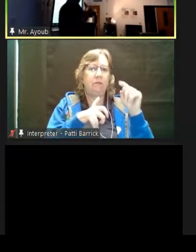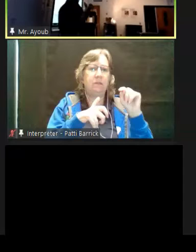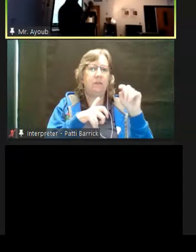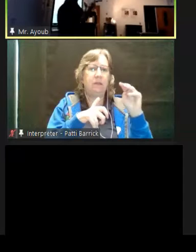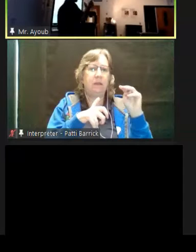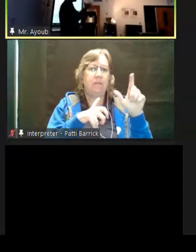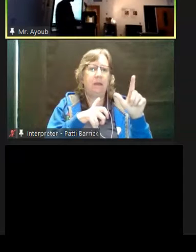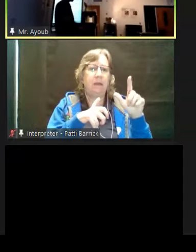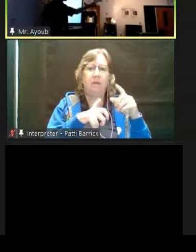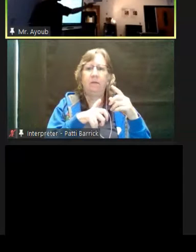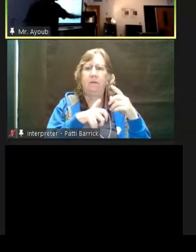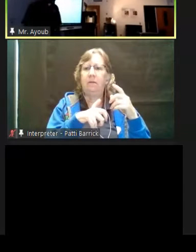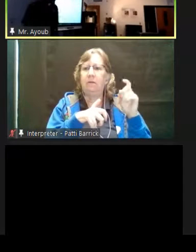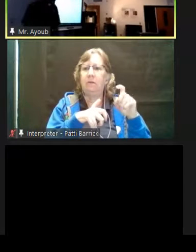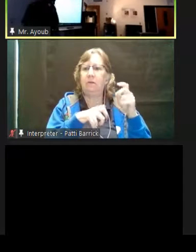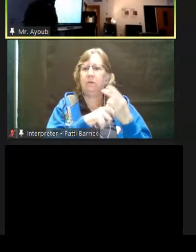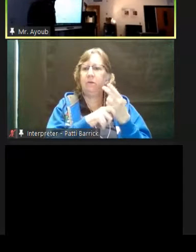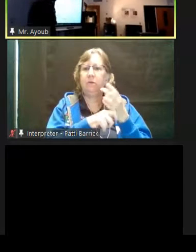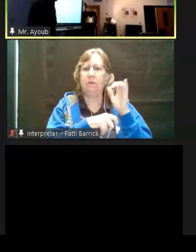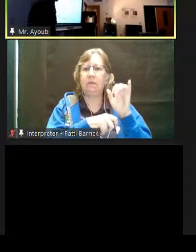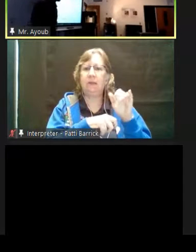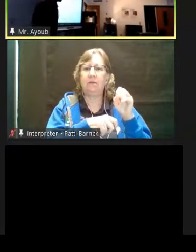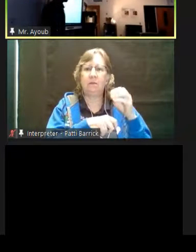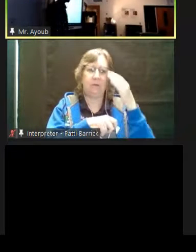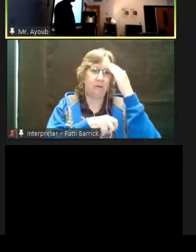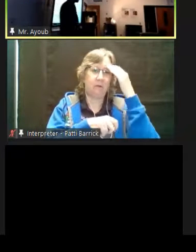not know that it's an HTML file. You good?